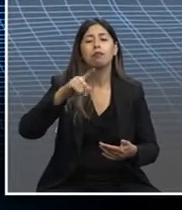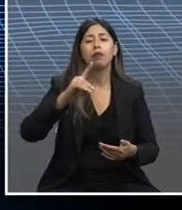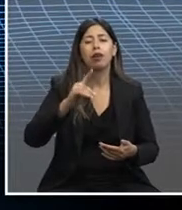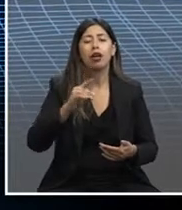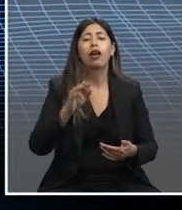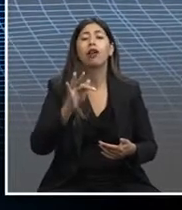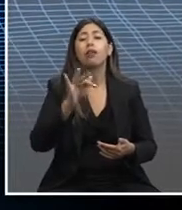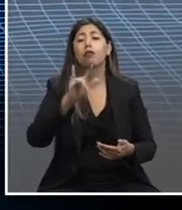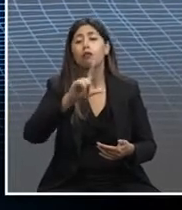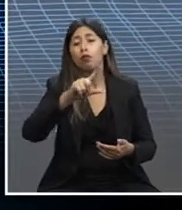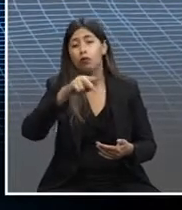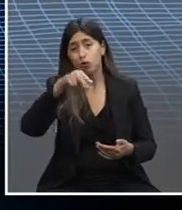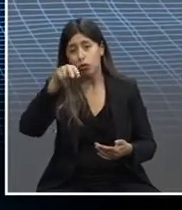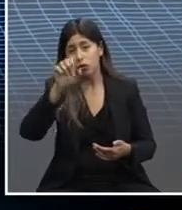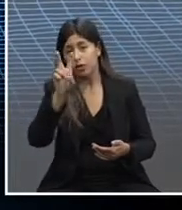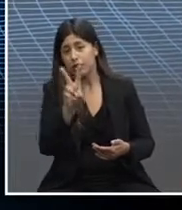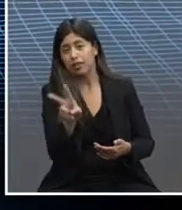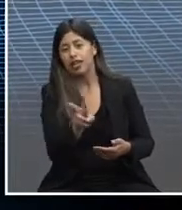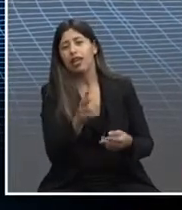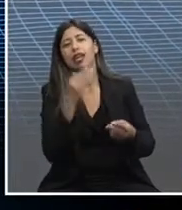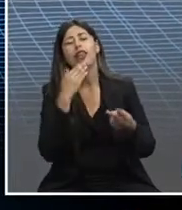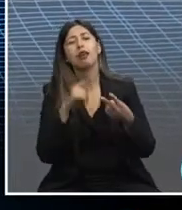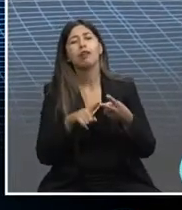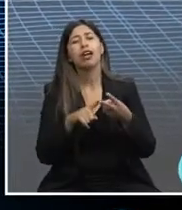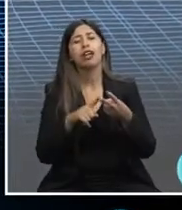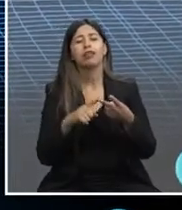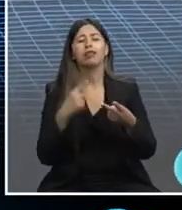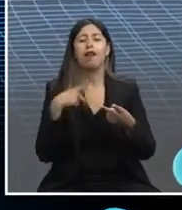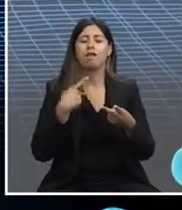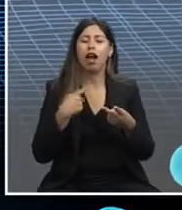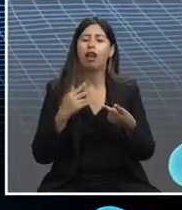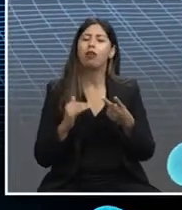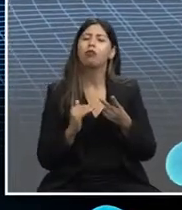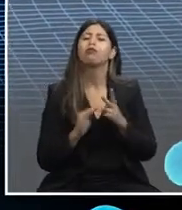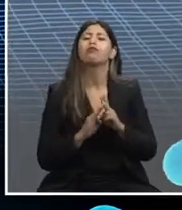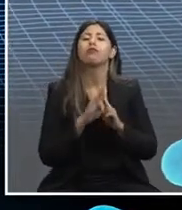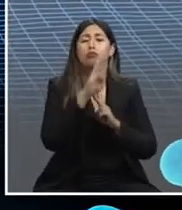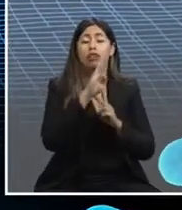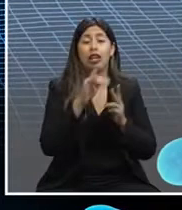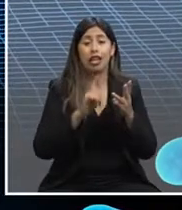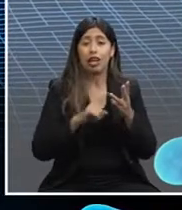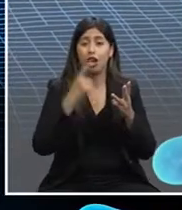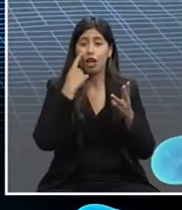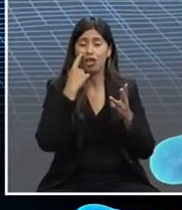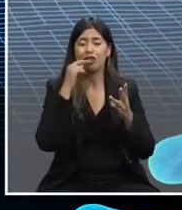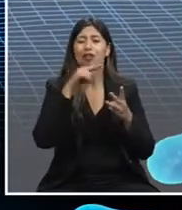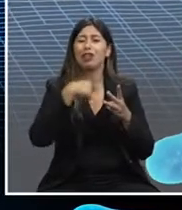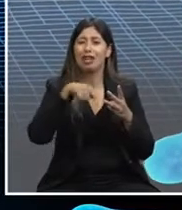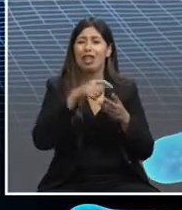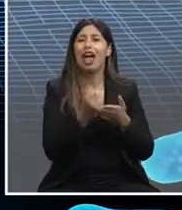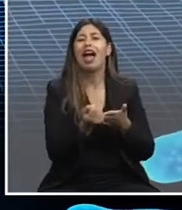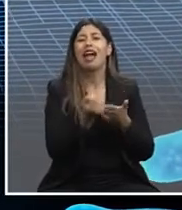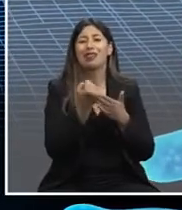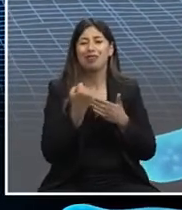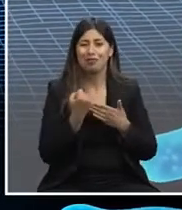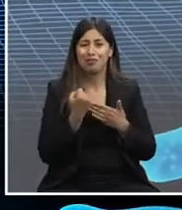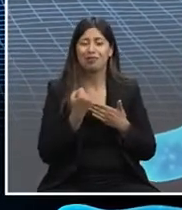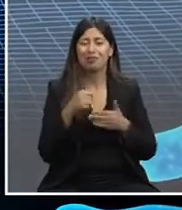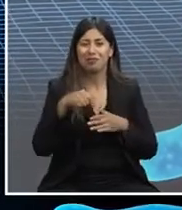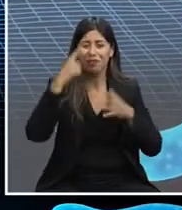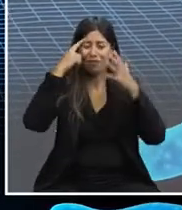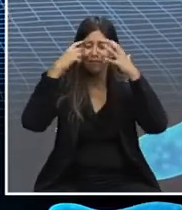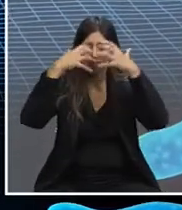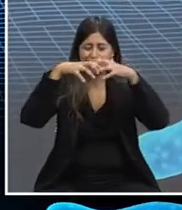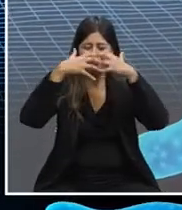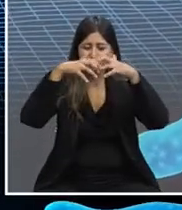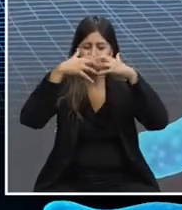certain. We will have to trick our own brain and resist the temptation of eternal growth. Otherwise,